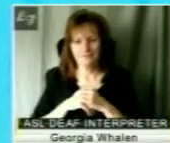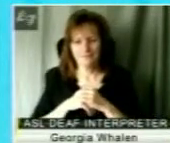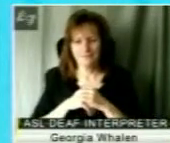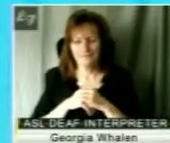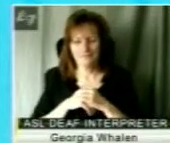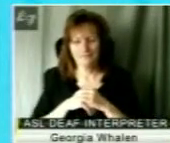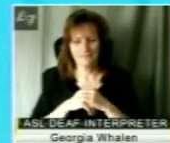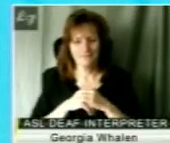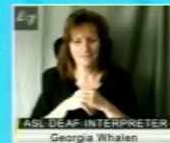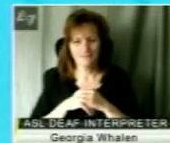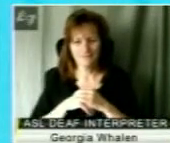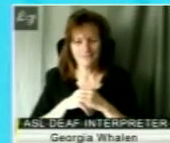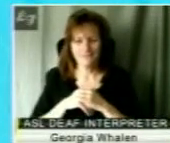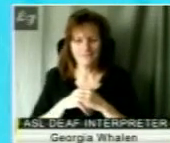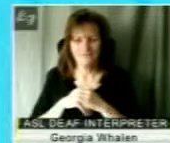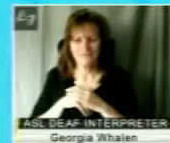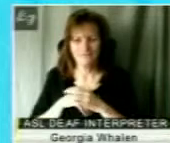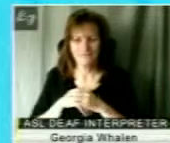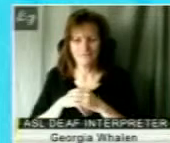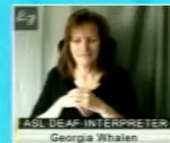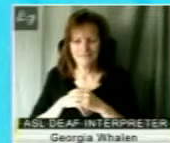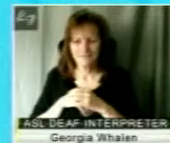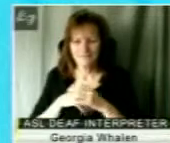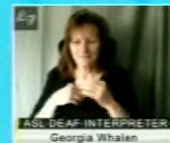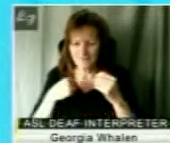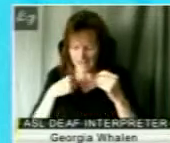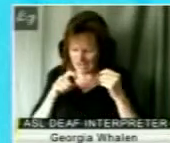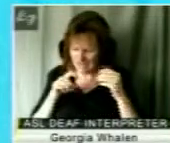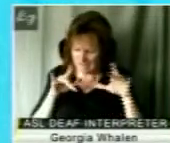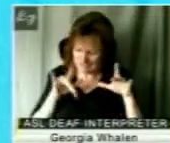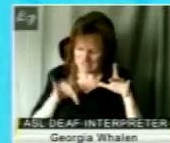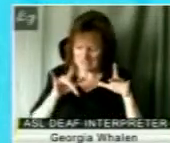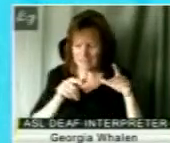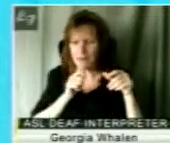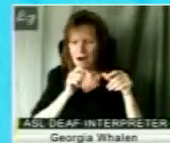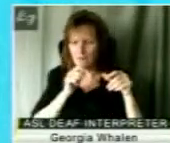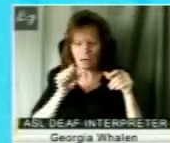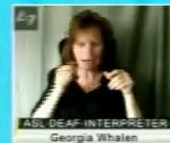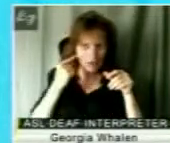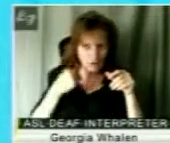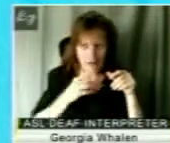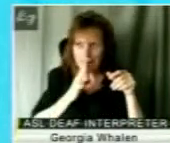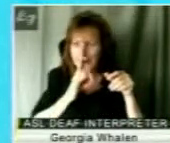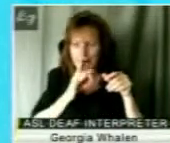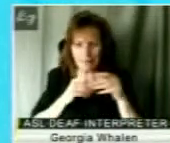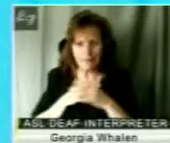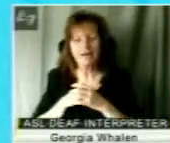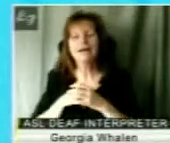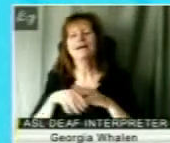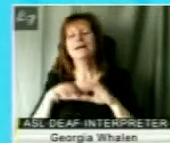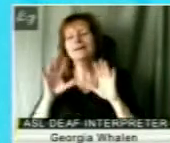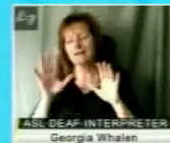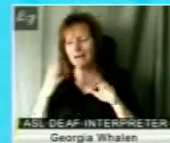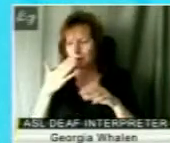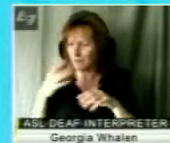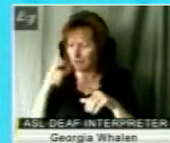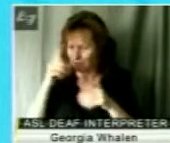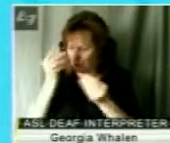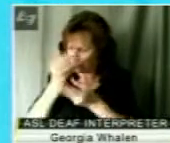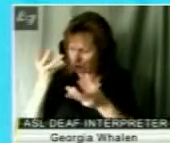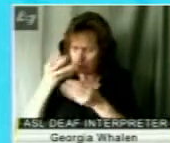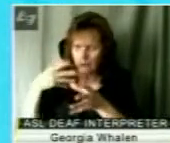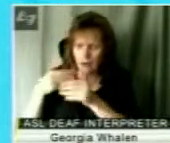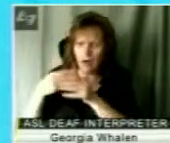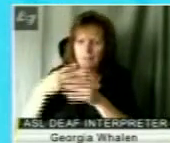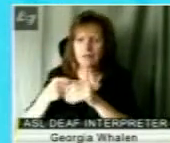As I should turn my microphone on. Thank you. Thank you for those updates. And, you know, particularly concerning when young people, and we